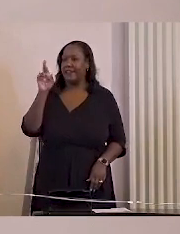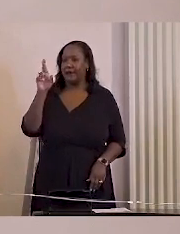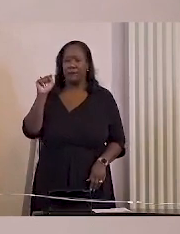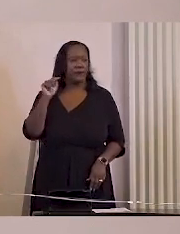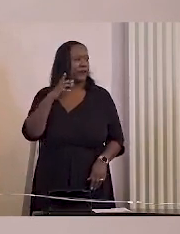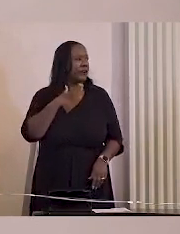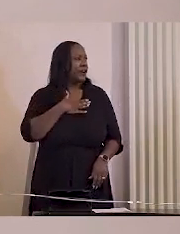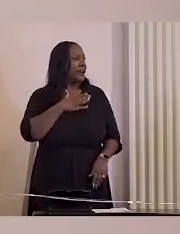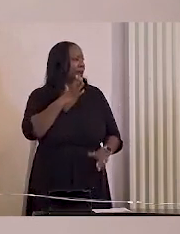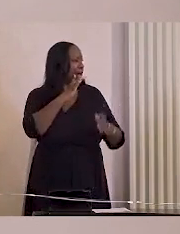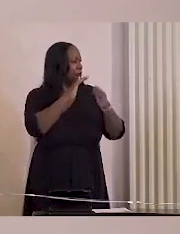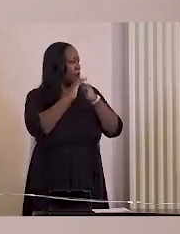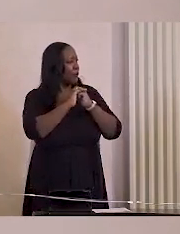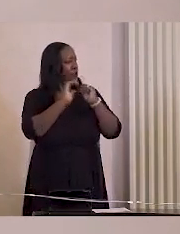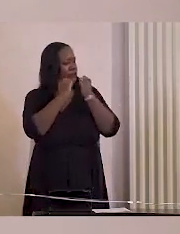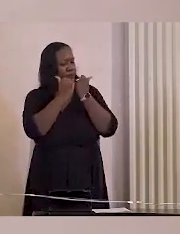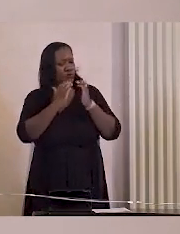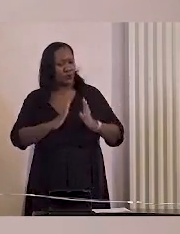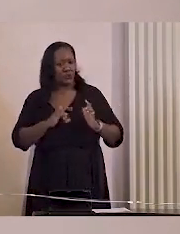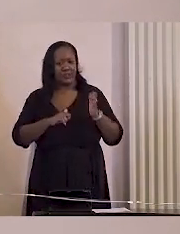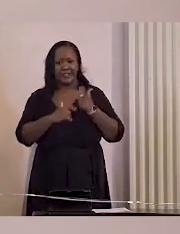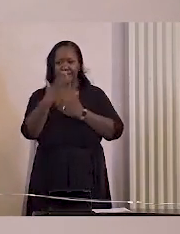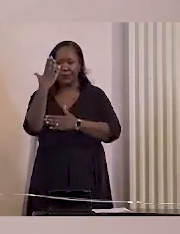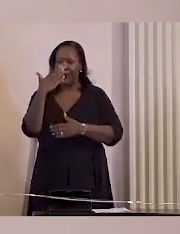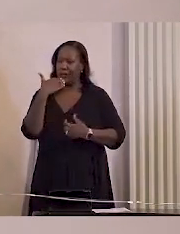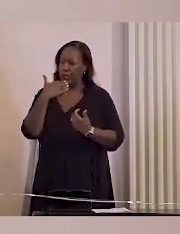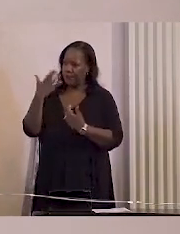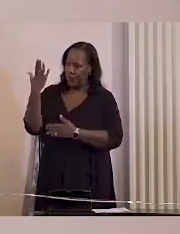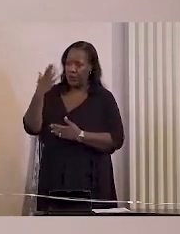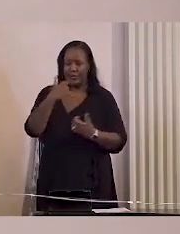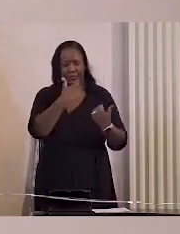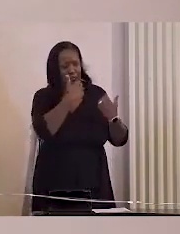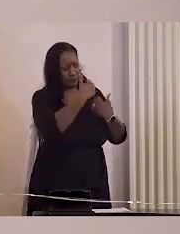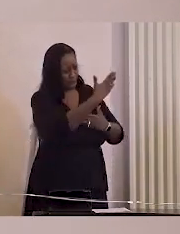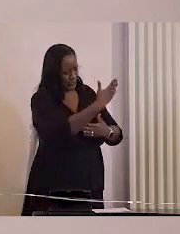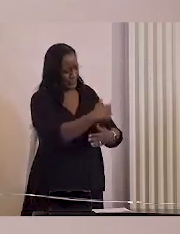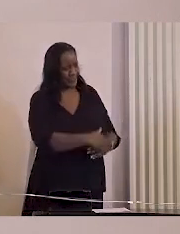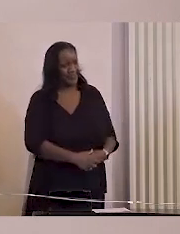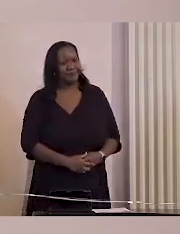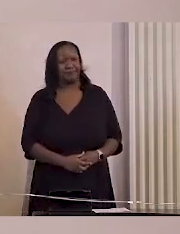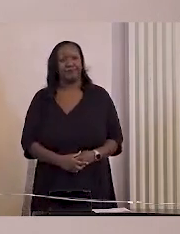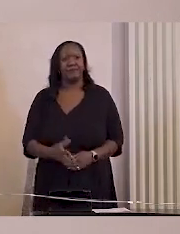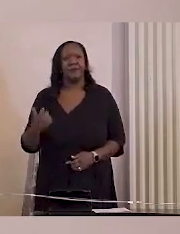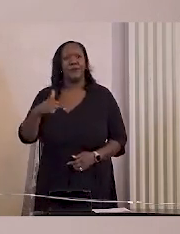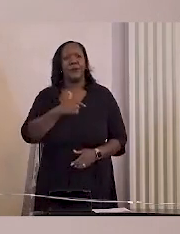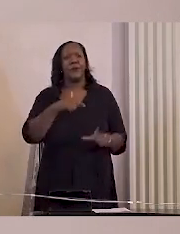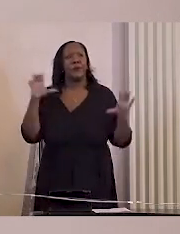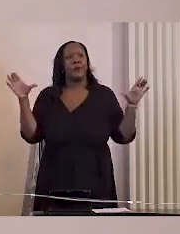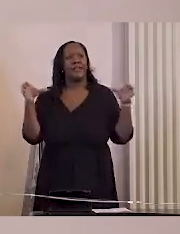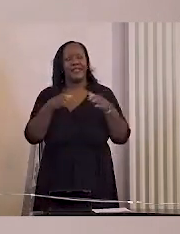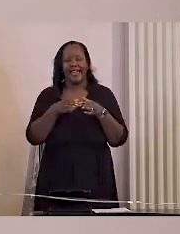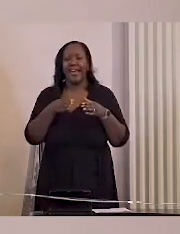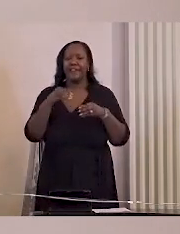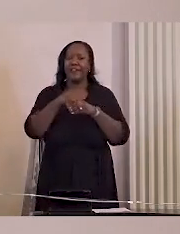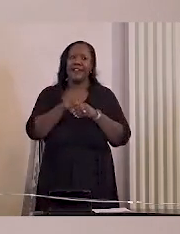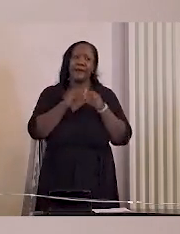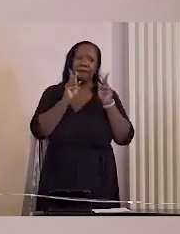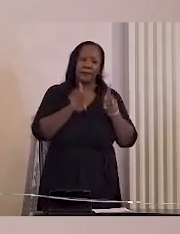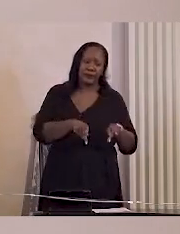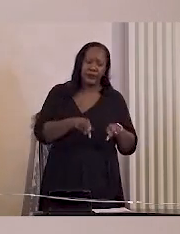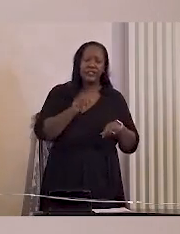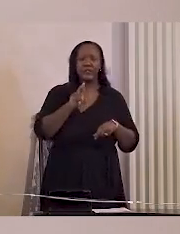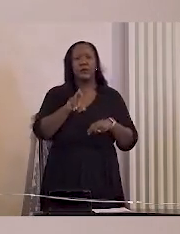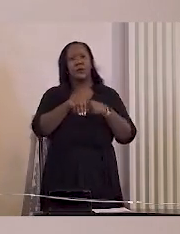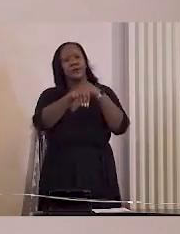worship associate this morning. Good morning. Good morning. We gather at All Souls in person or